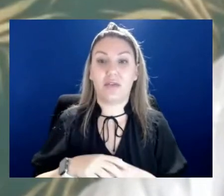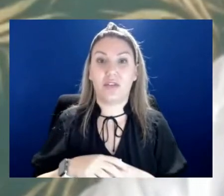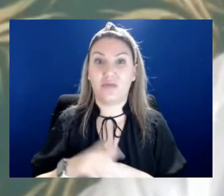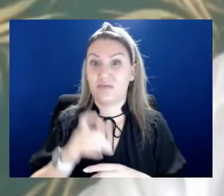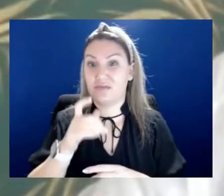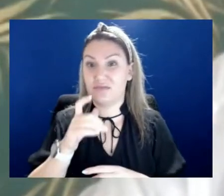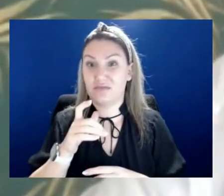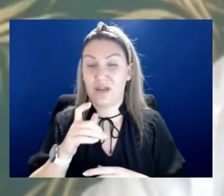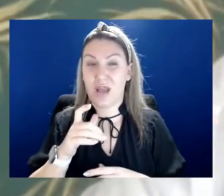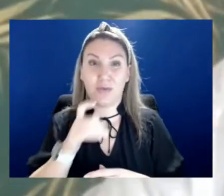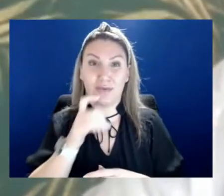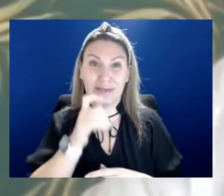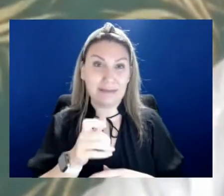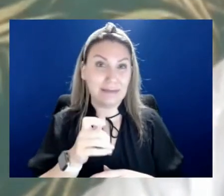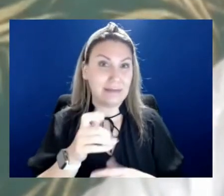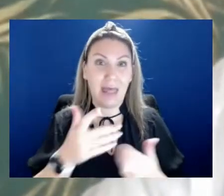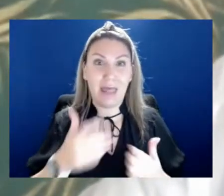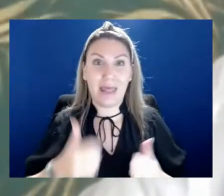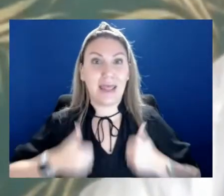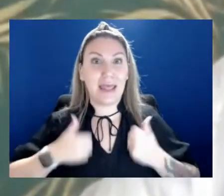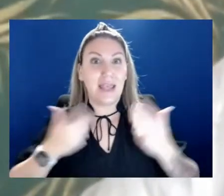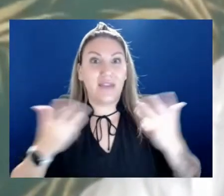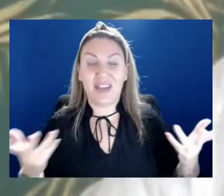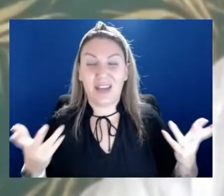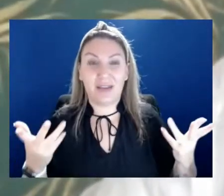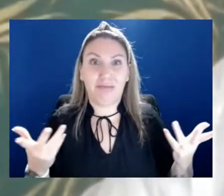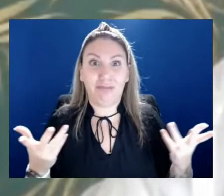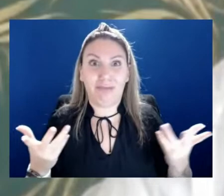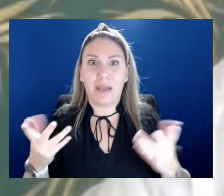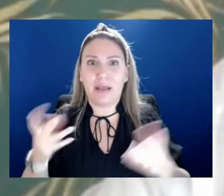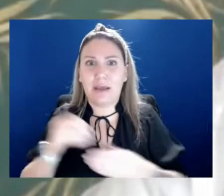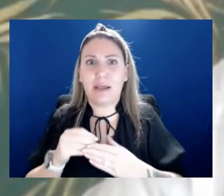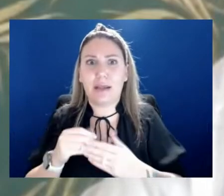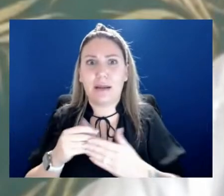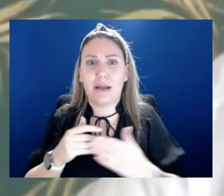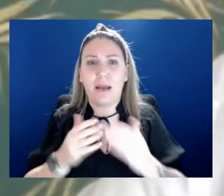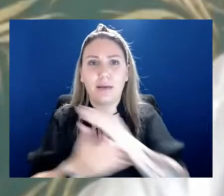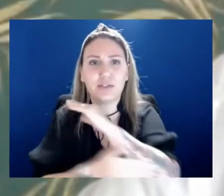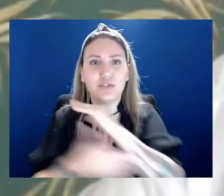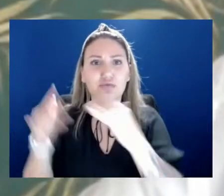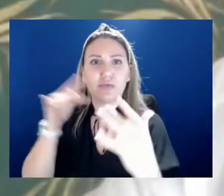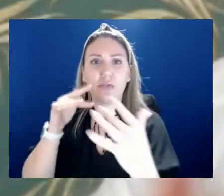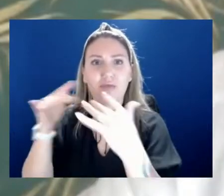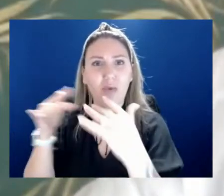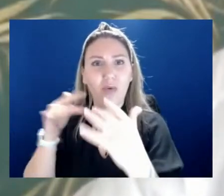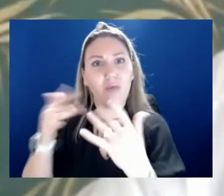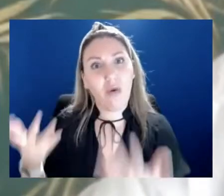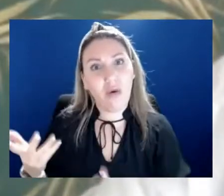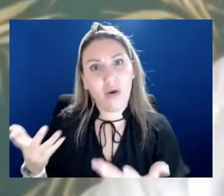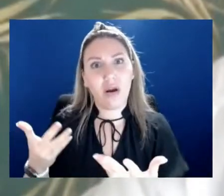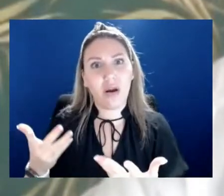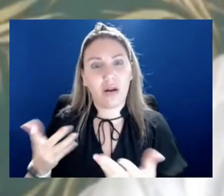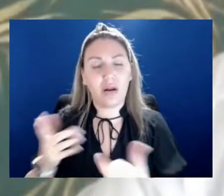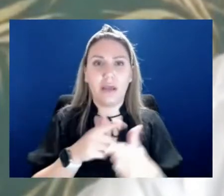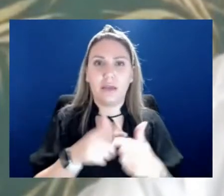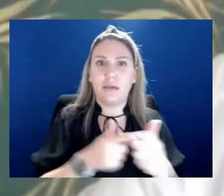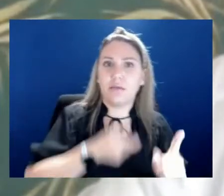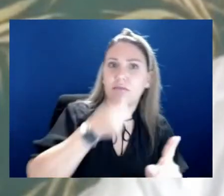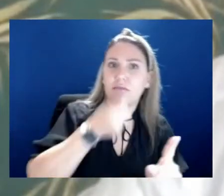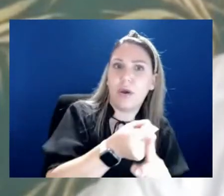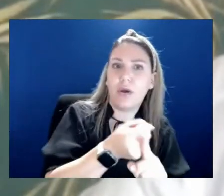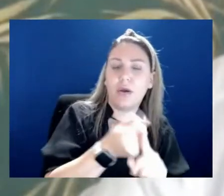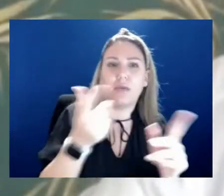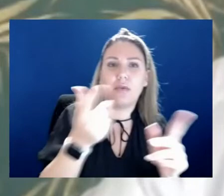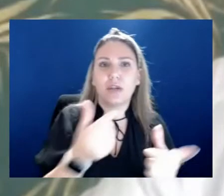in a normal country, and we think how we can doing what we're doing in the holiday.